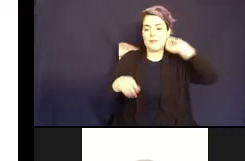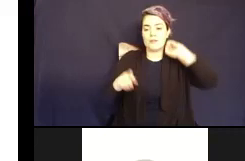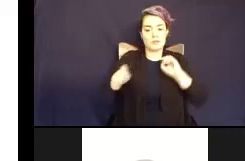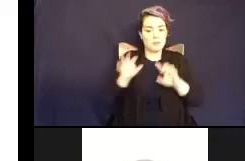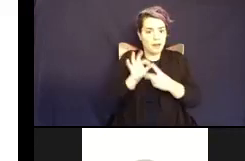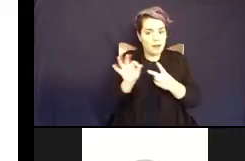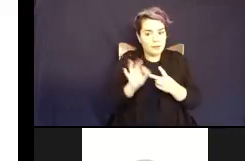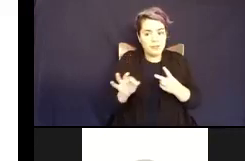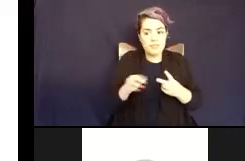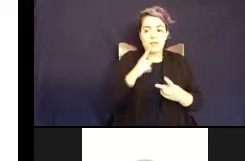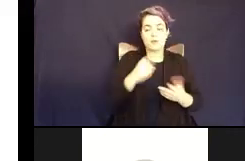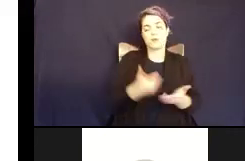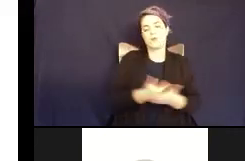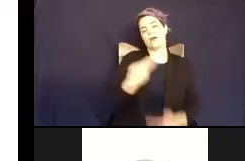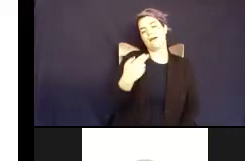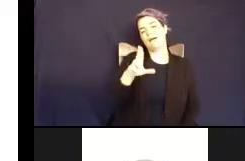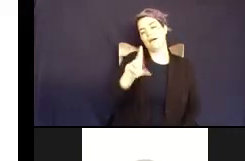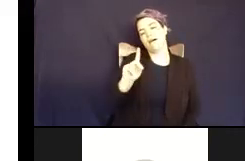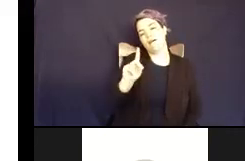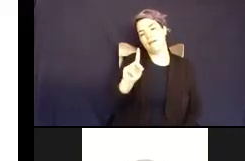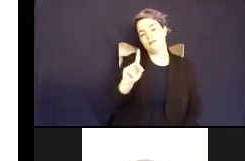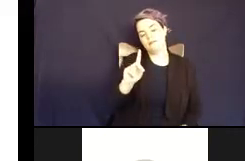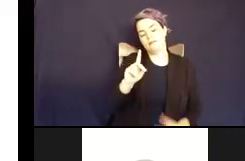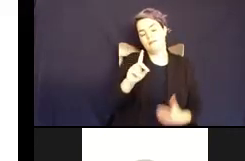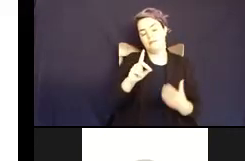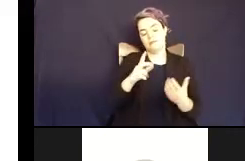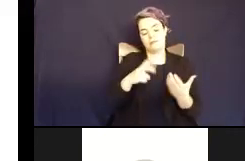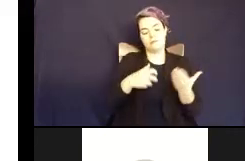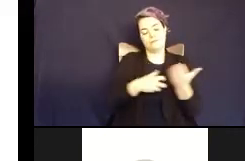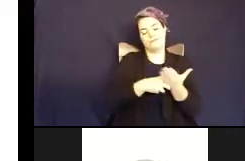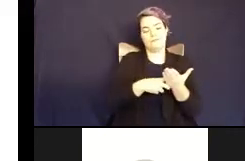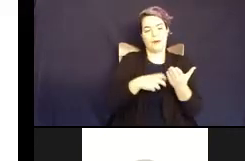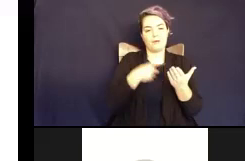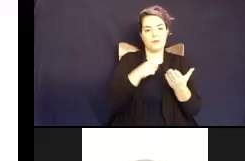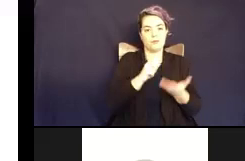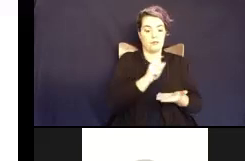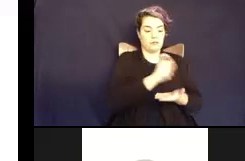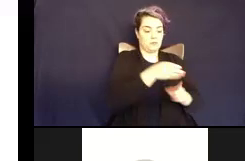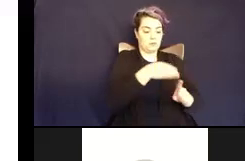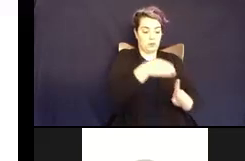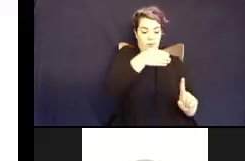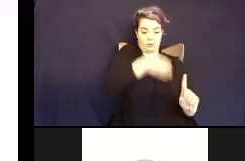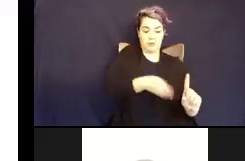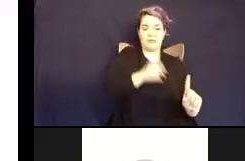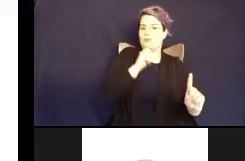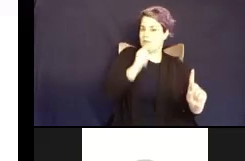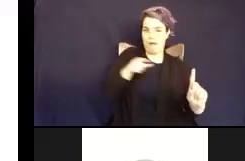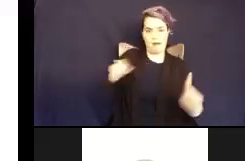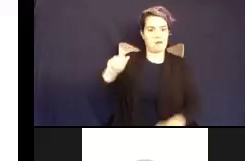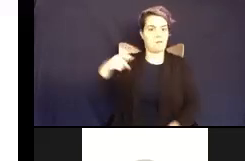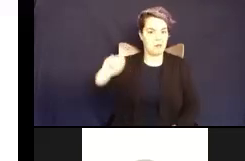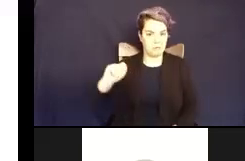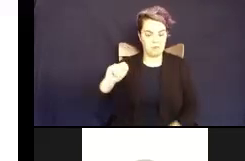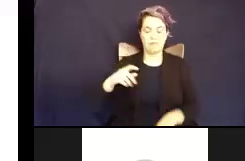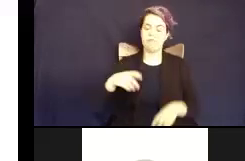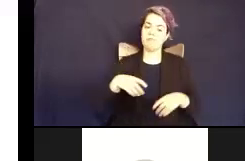new HUD mainstream vouchers that are attached to a person and not to a unit that